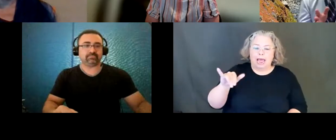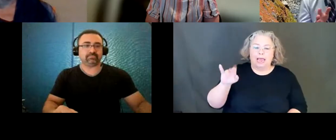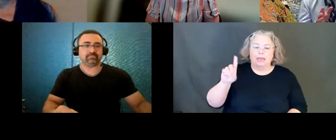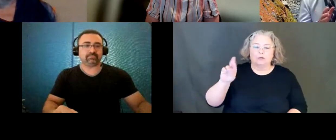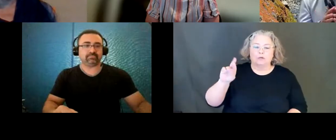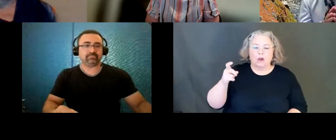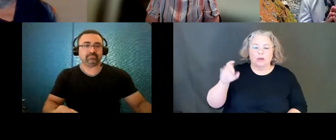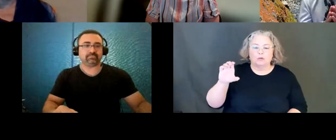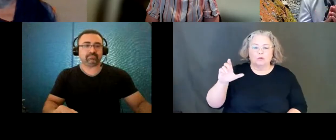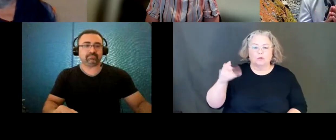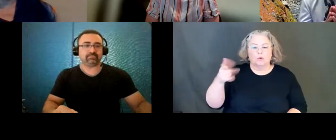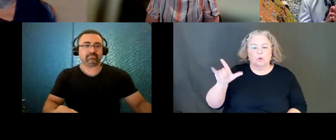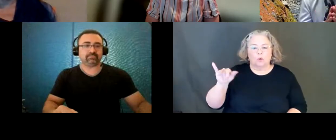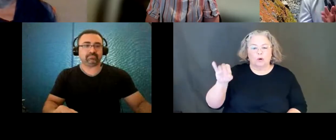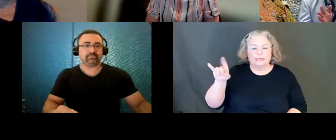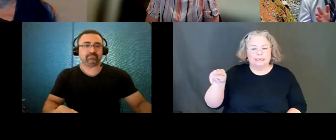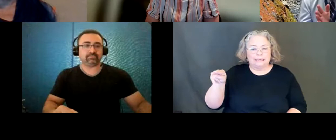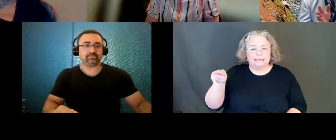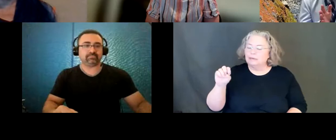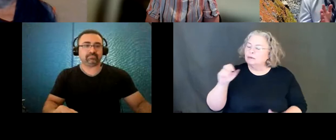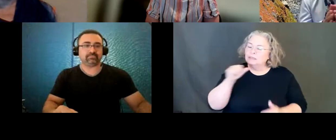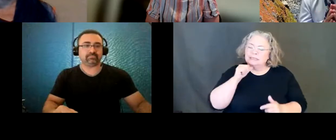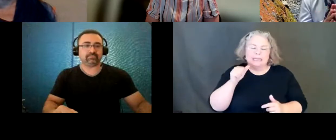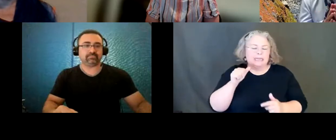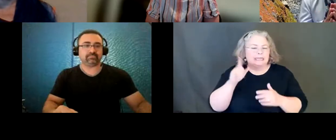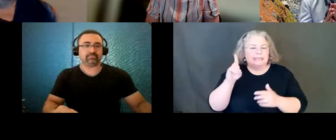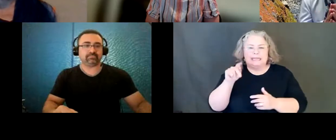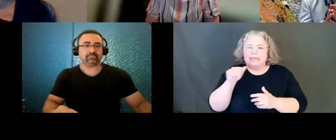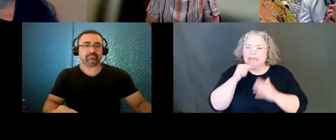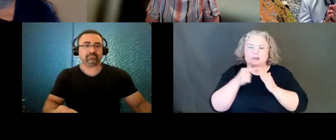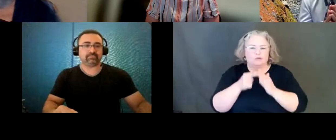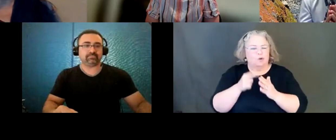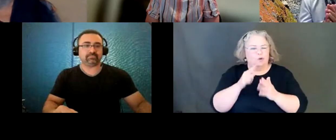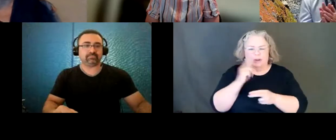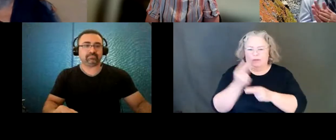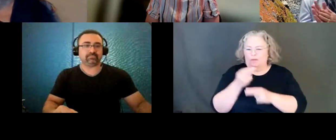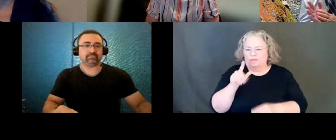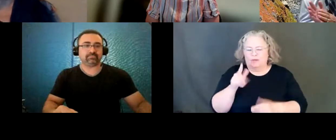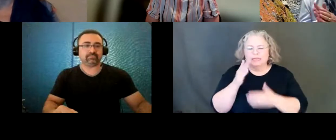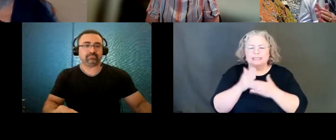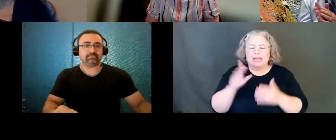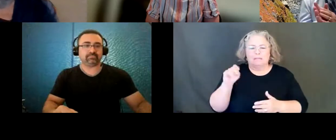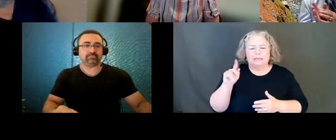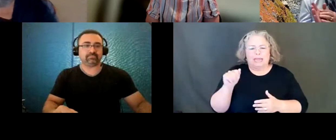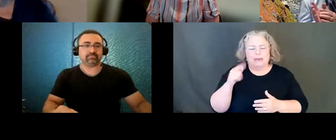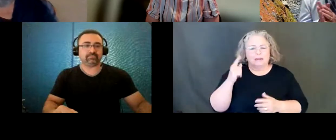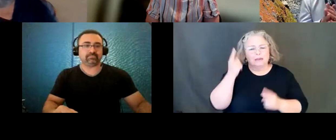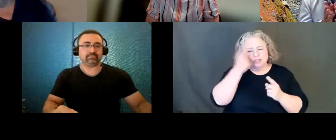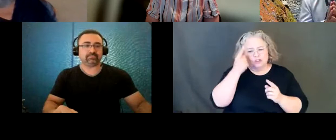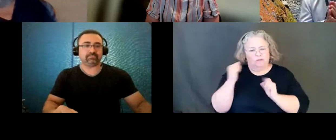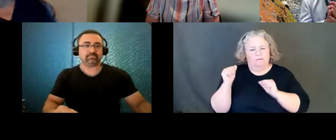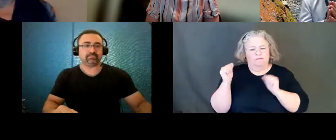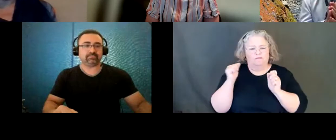no data to support that it's useful. In fact, some of the data has been considered fraudulent. One of